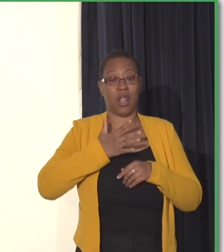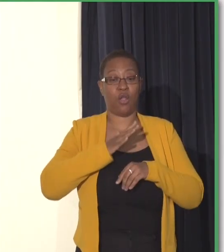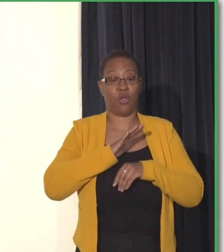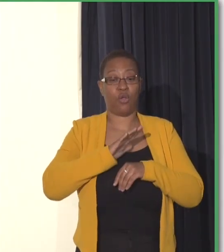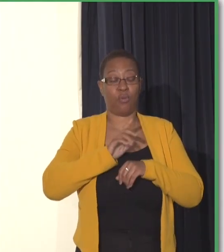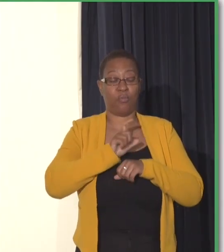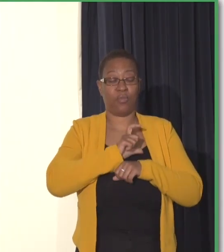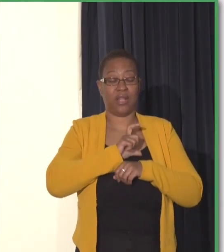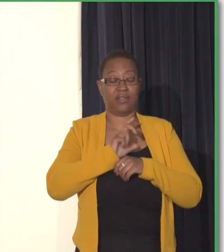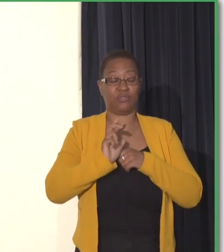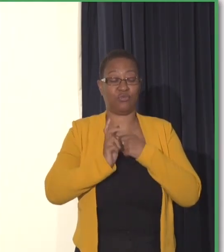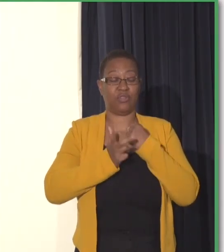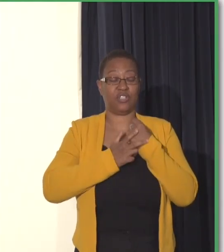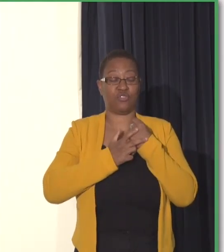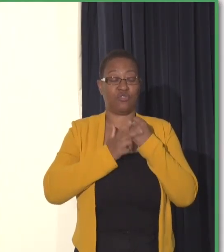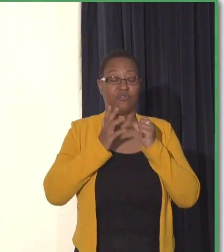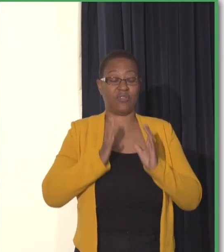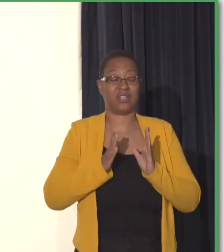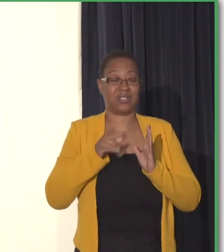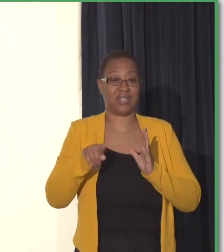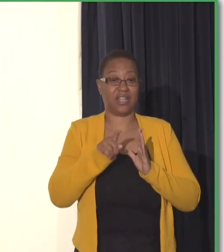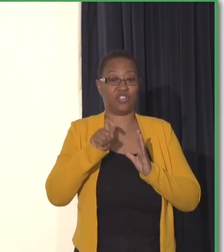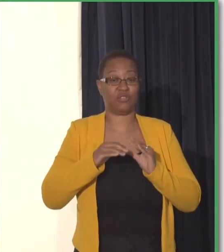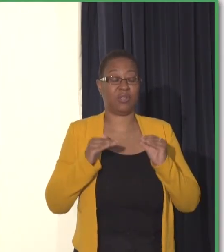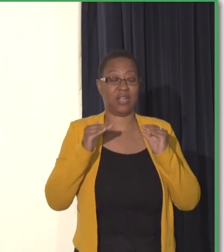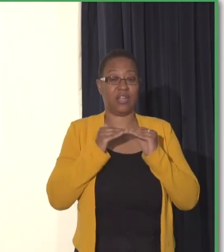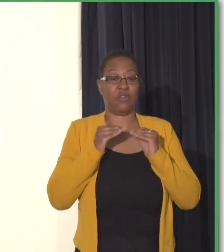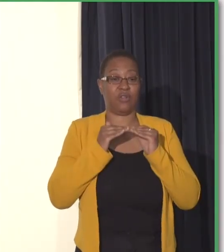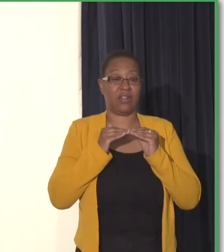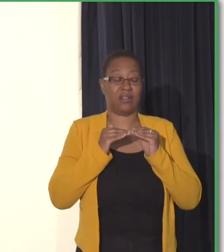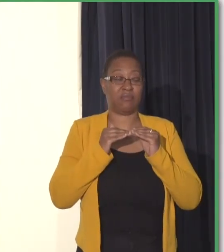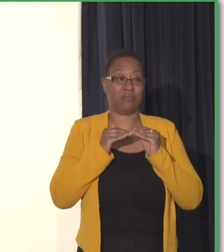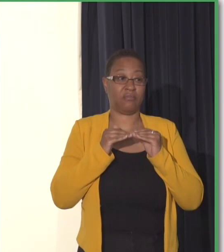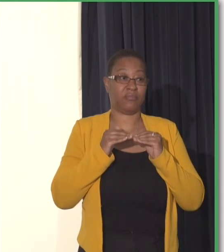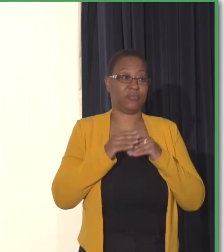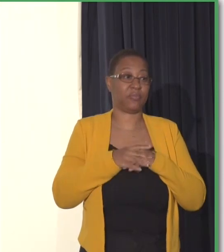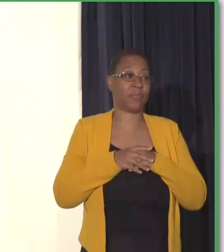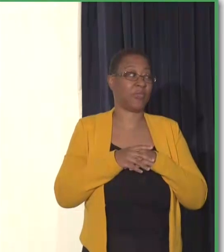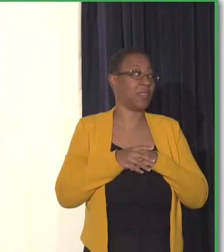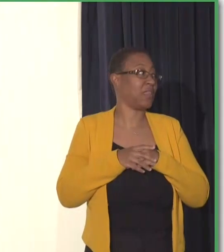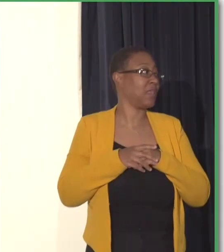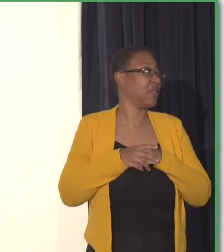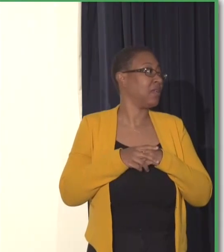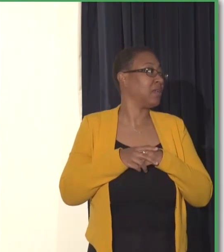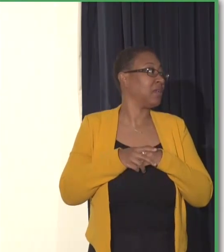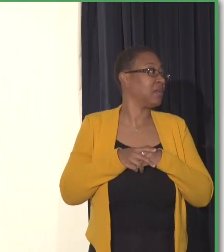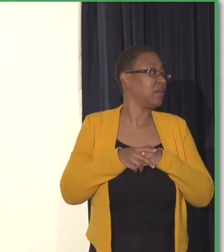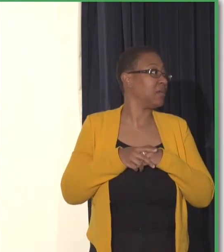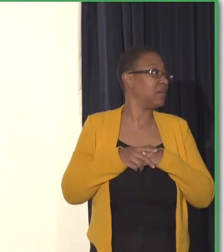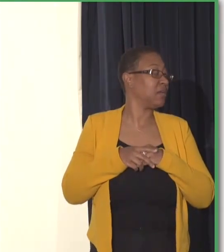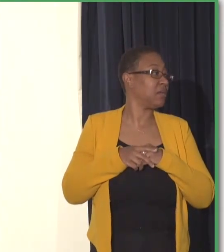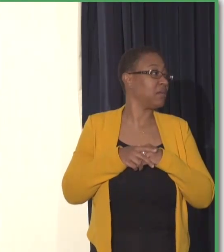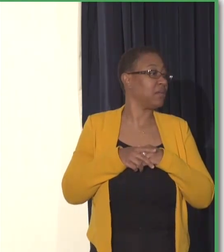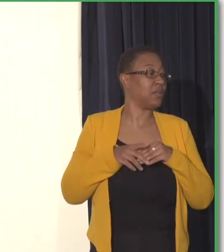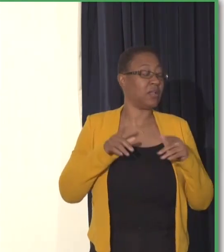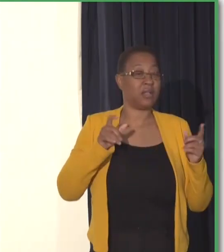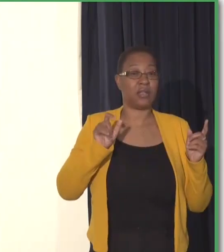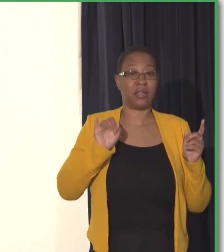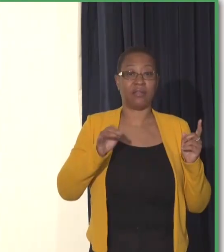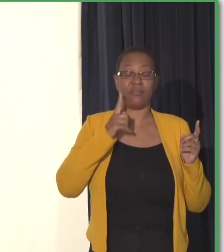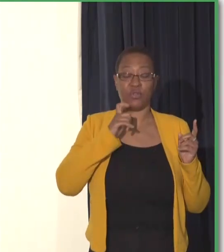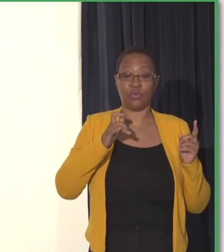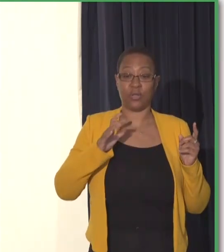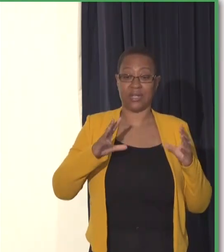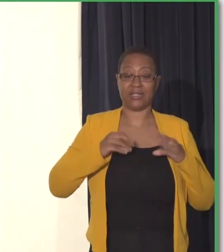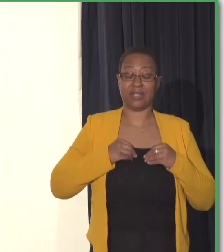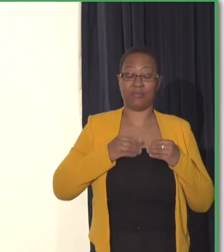reservists. They deserve to be treated equally and fairly. Commissioner Bernard? I'd just like, if you'd be willing to take a friendly